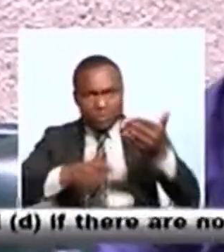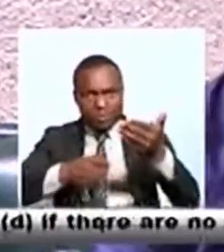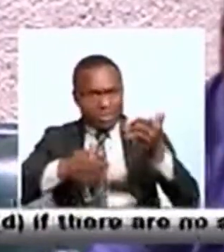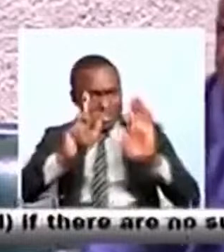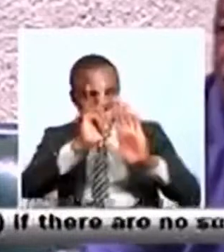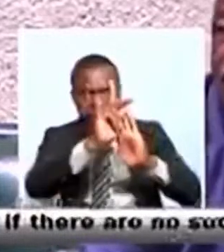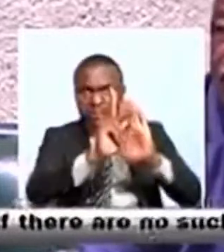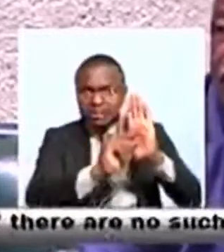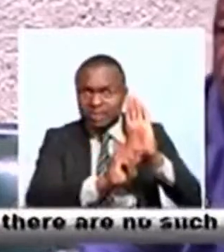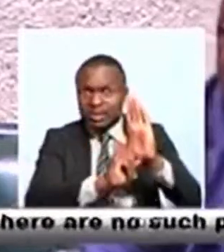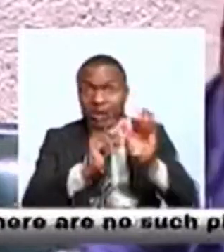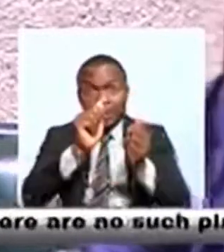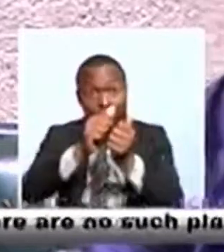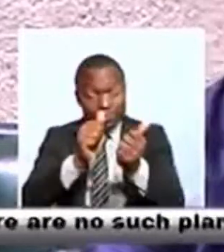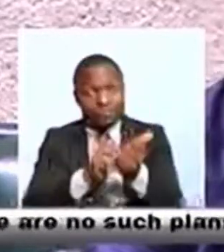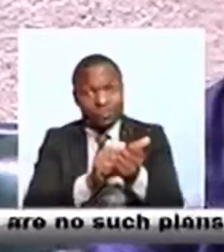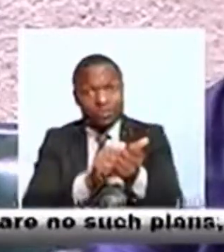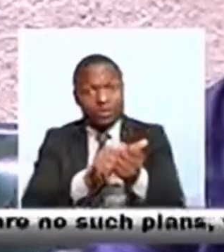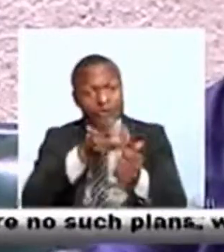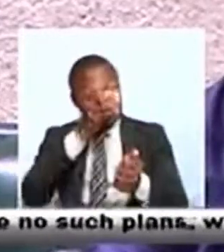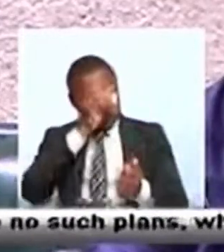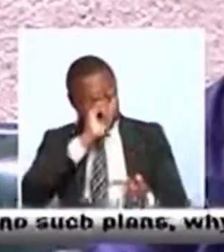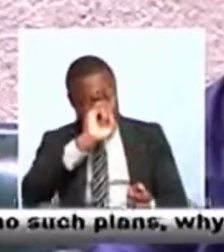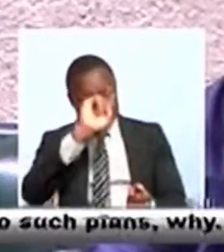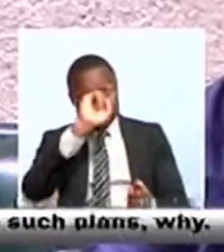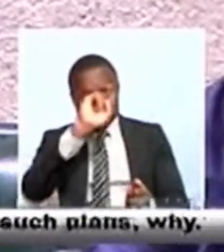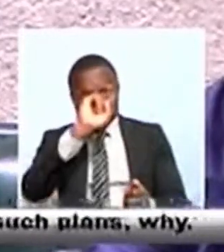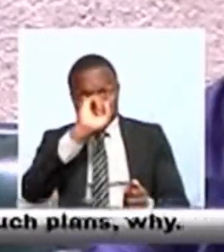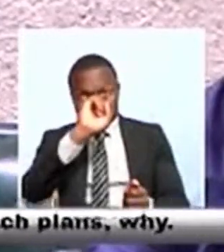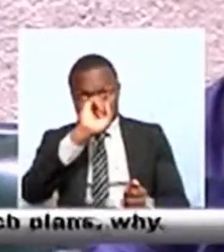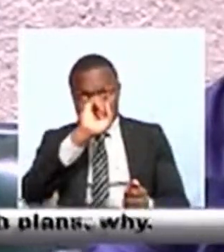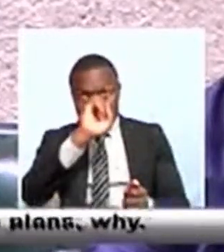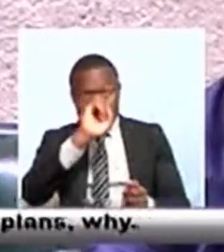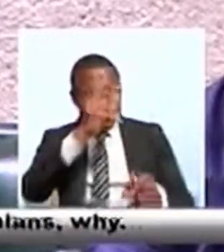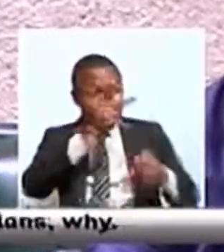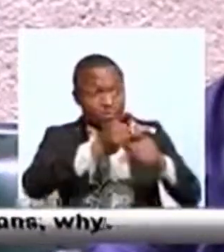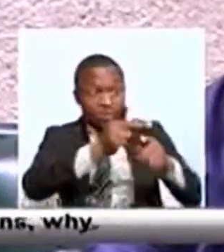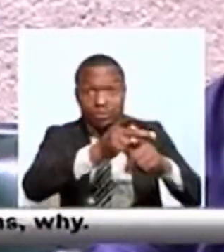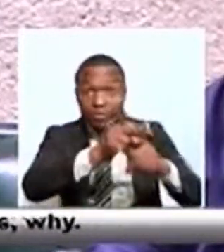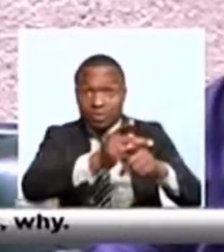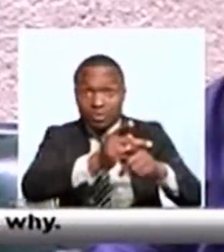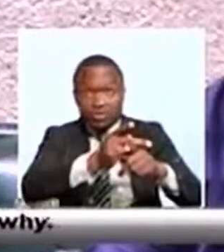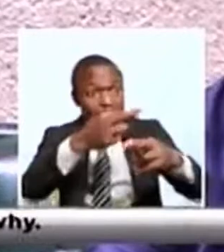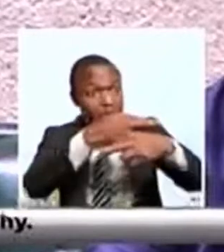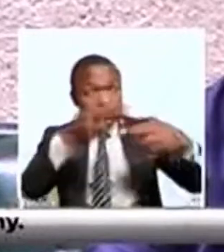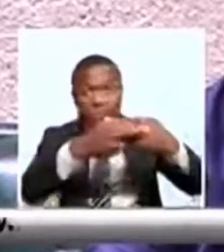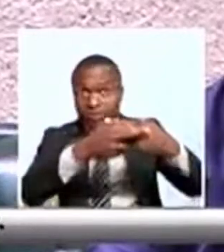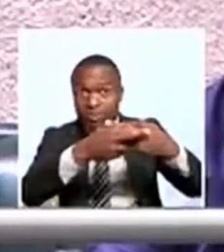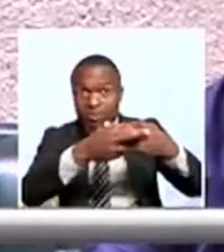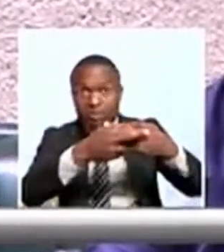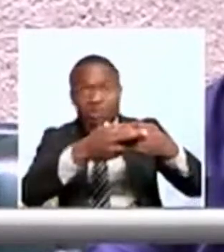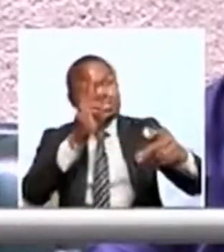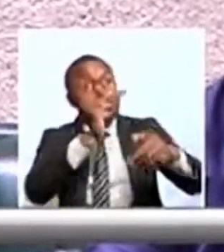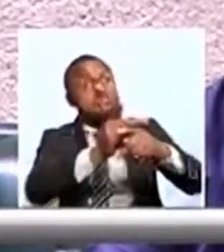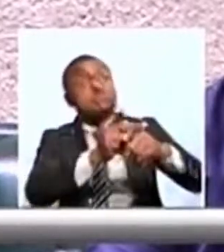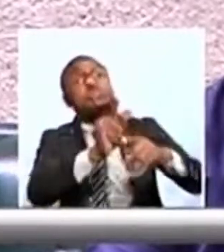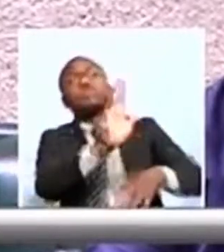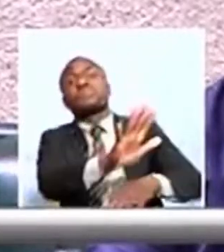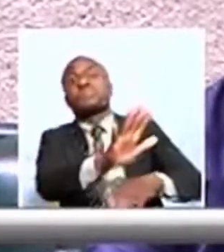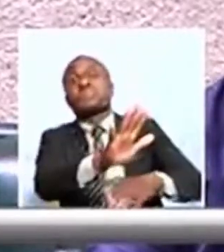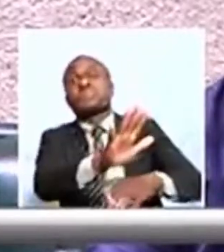policy regarding these horns? Is it to lock them up in the strong room forever? Or do